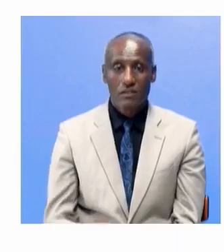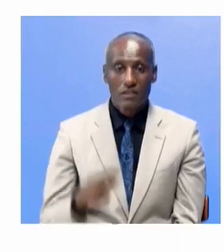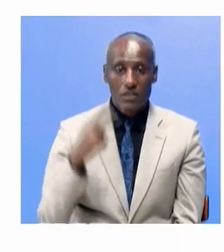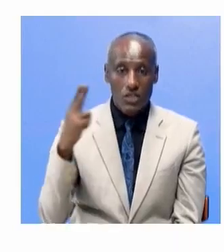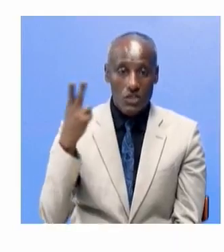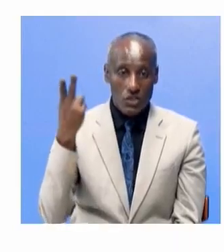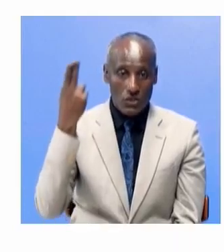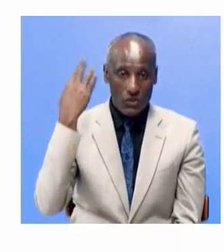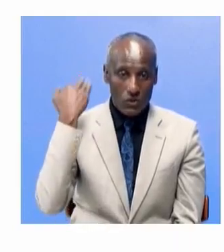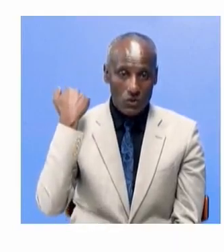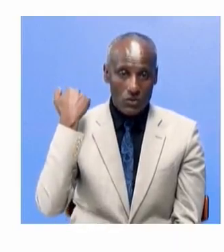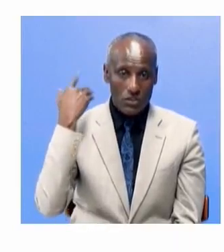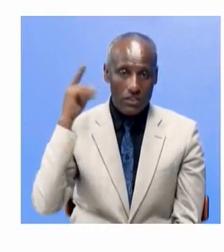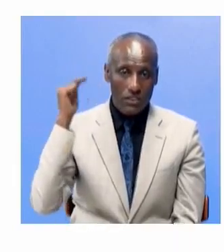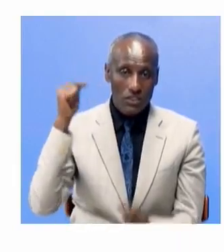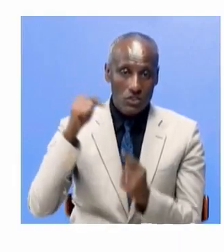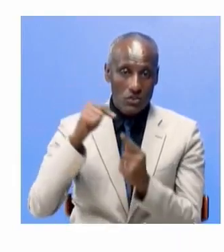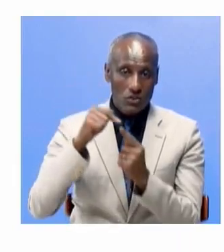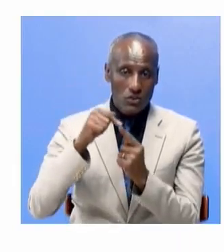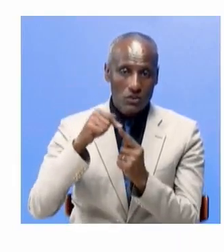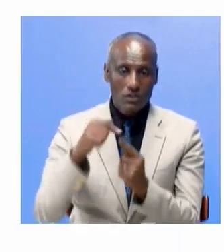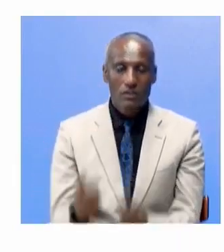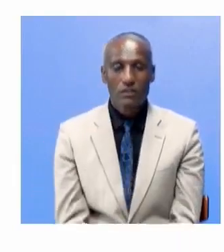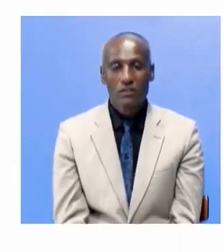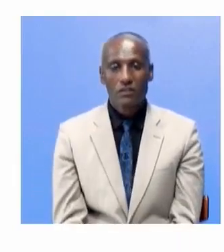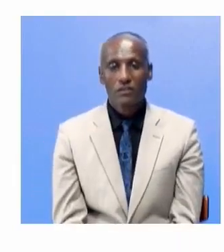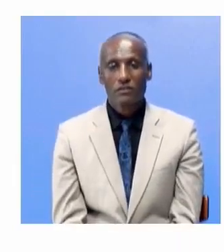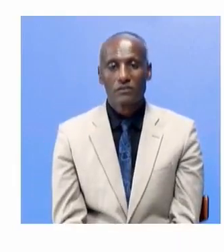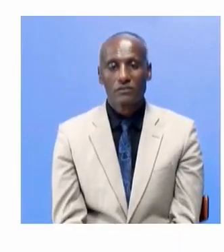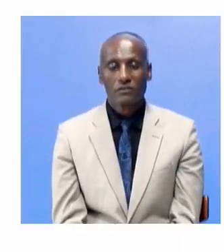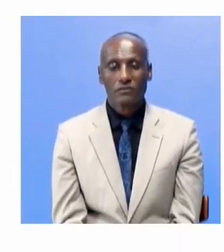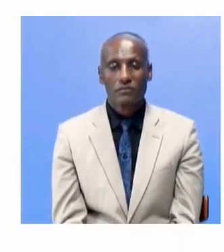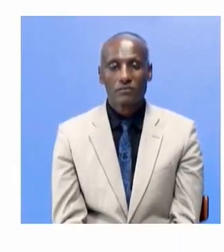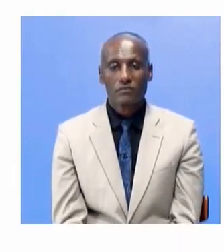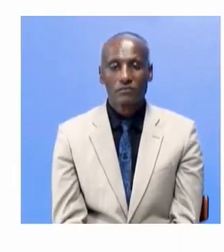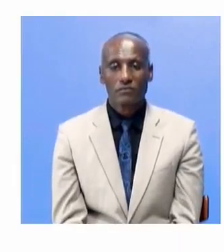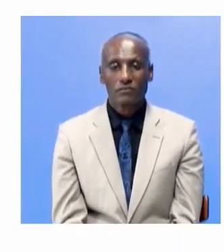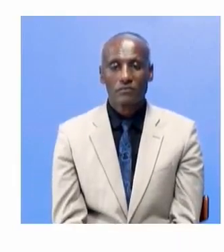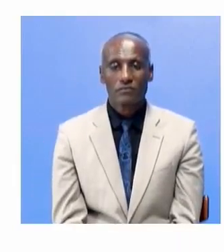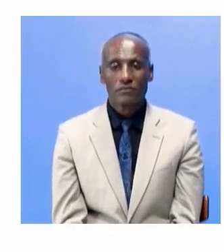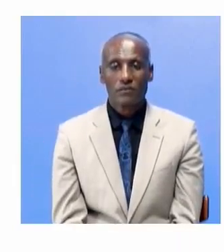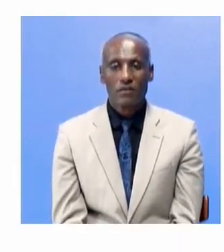used to. Here, we used to